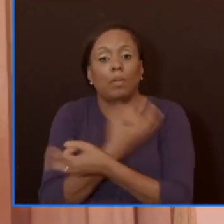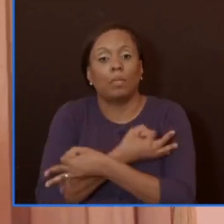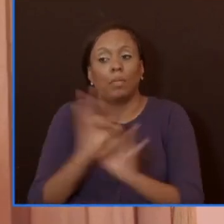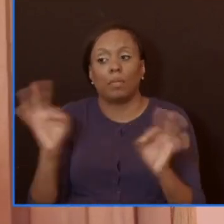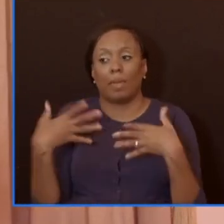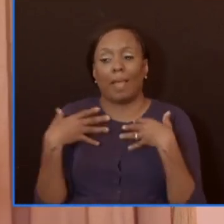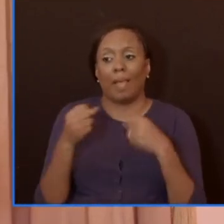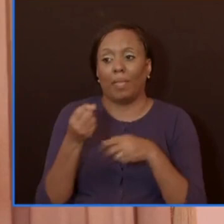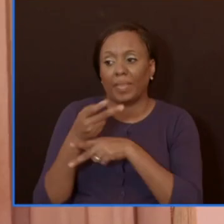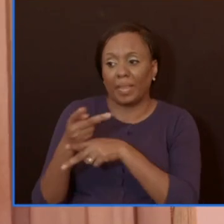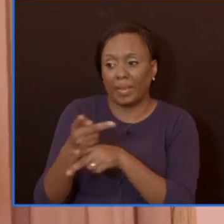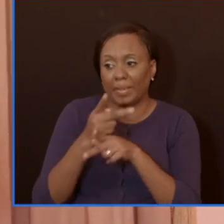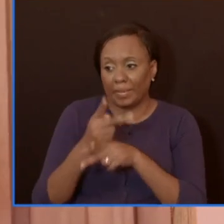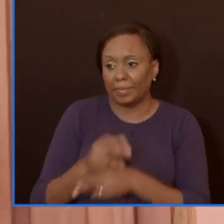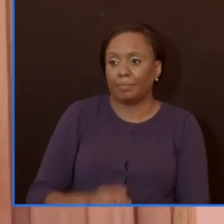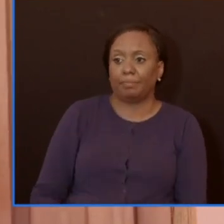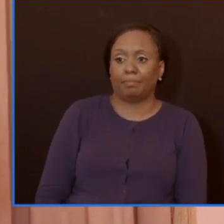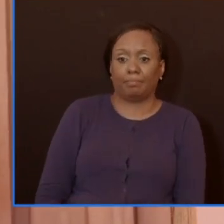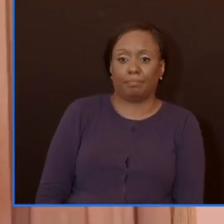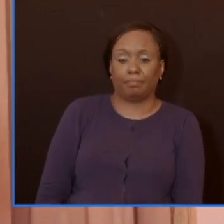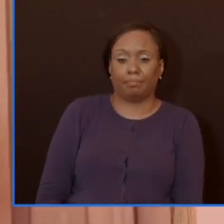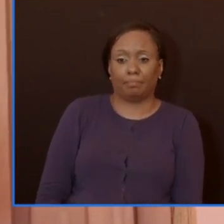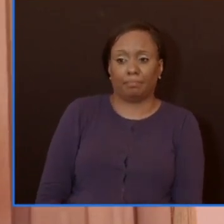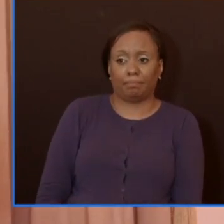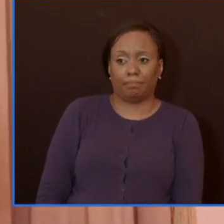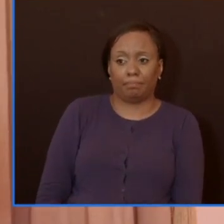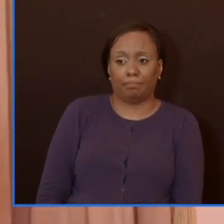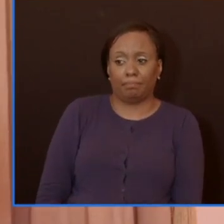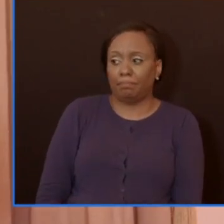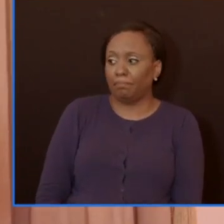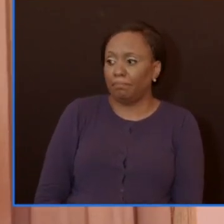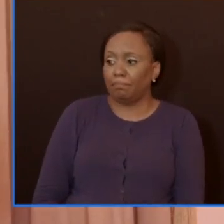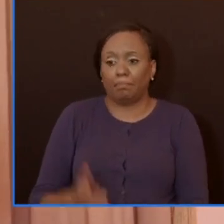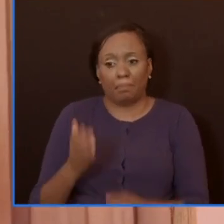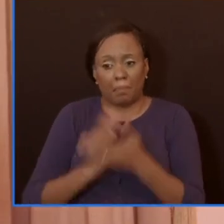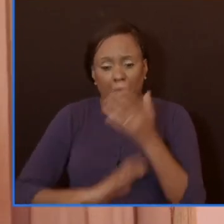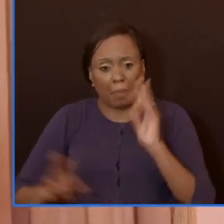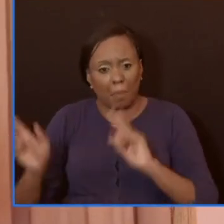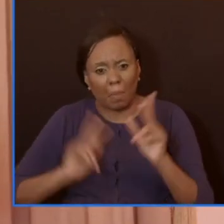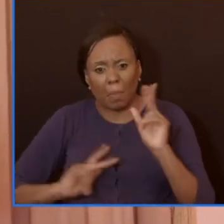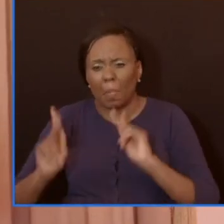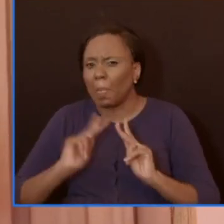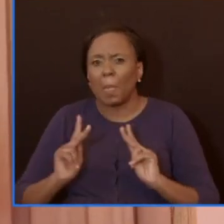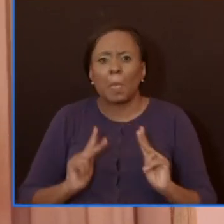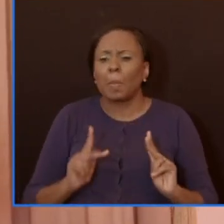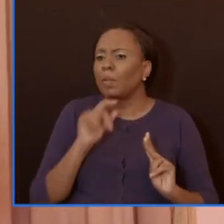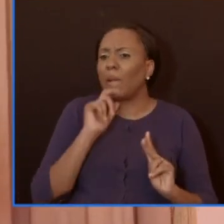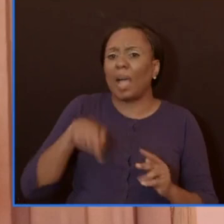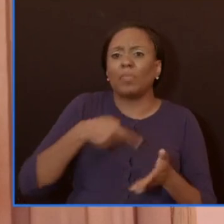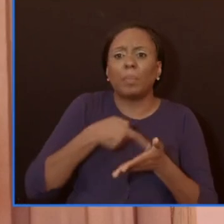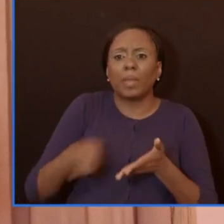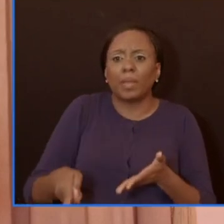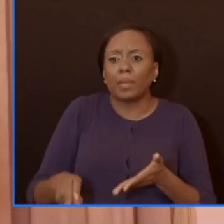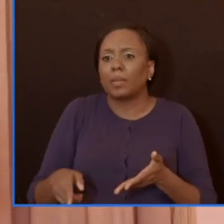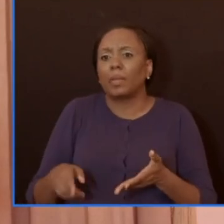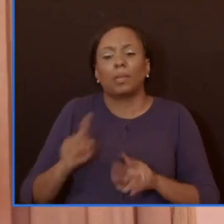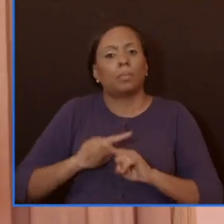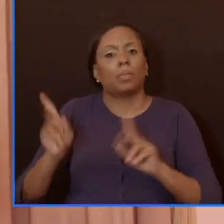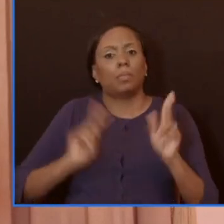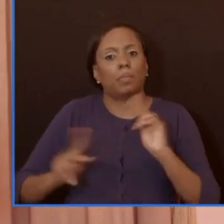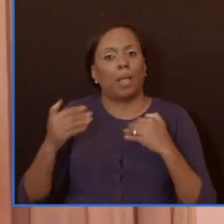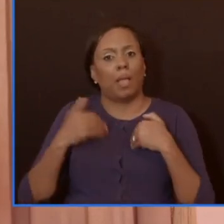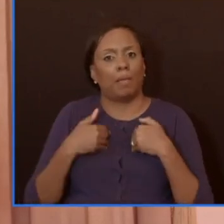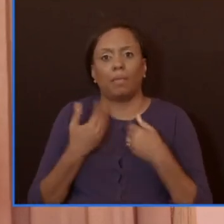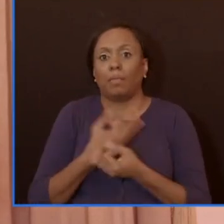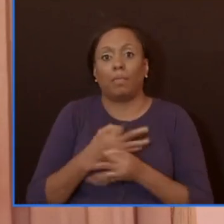Let's never forget that. So we don't start where other countries start, because we already give people access to free health care. And